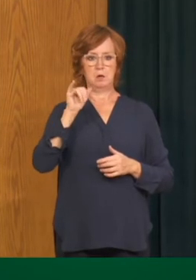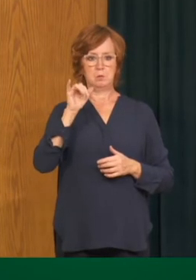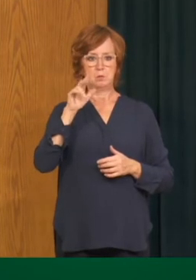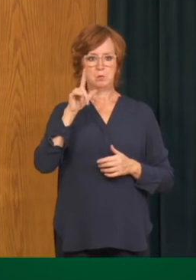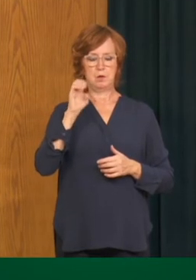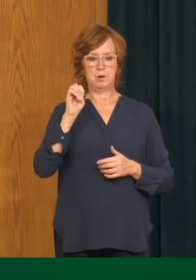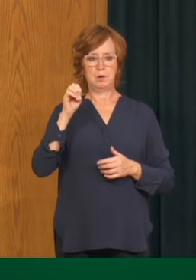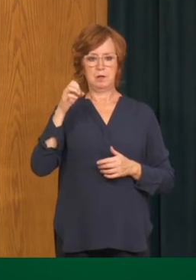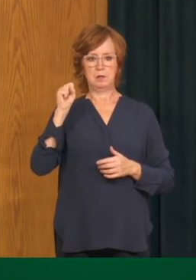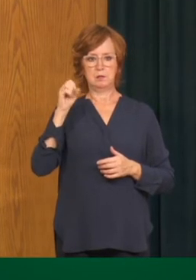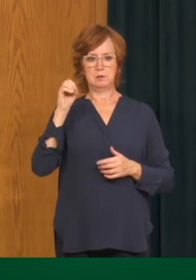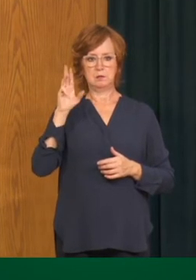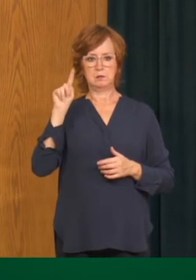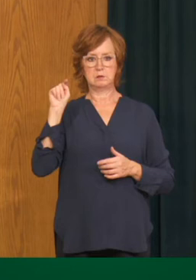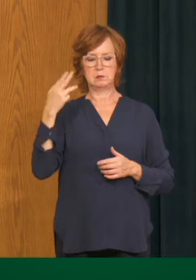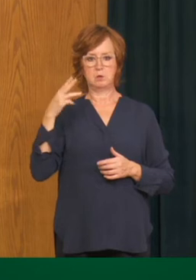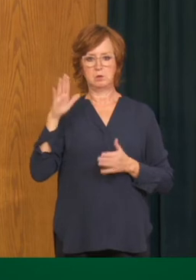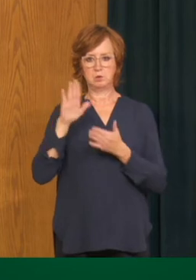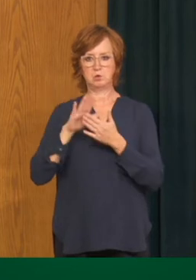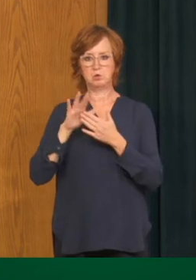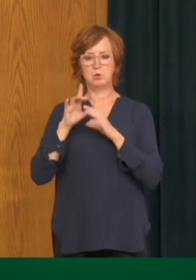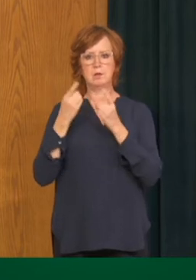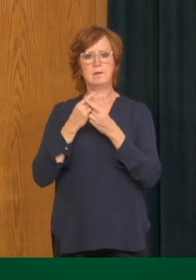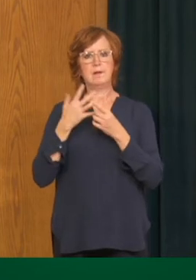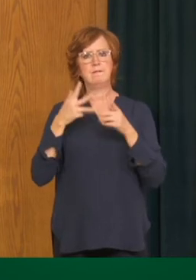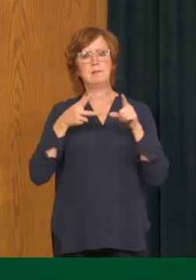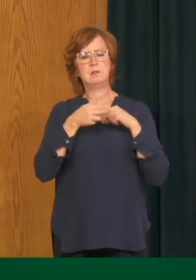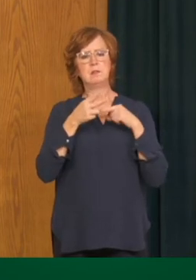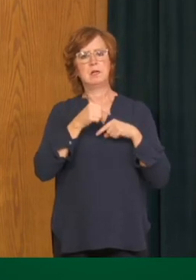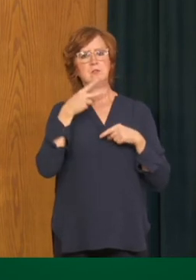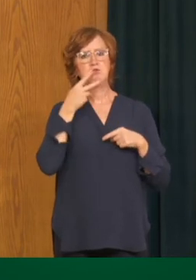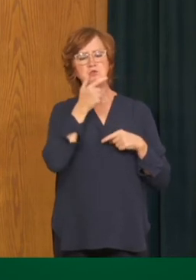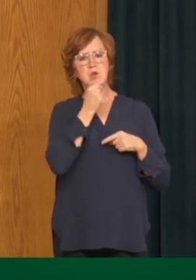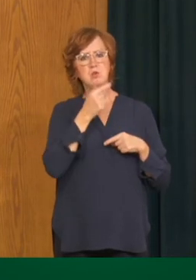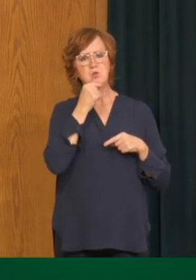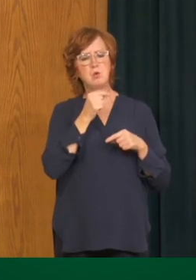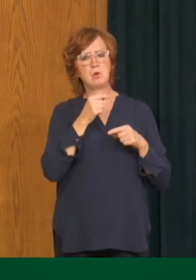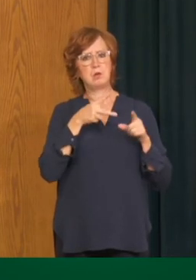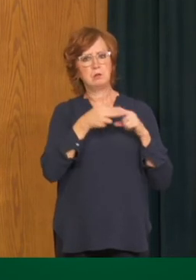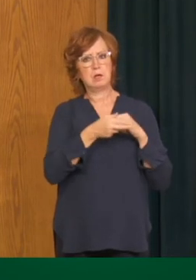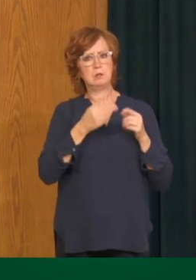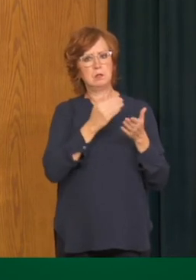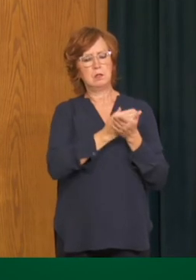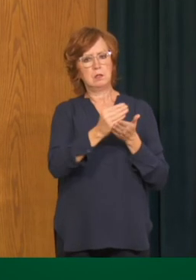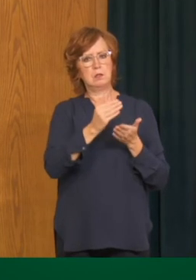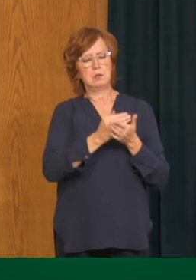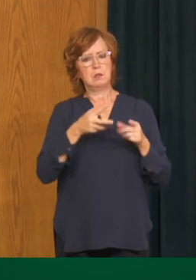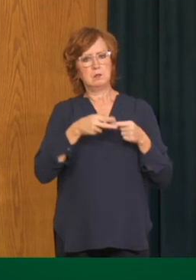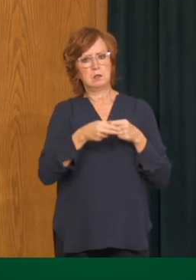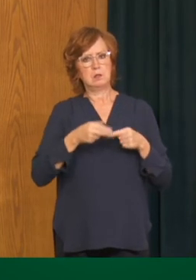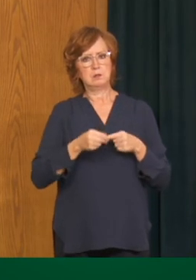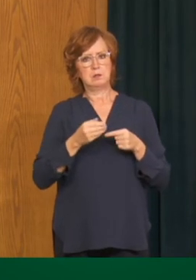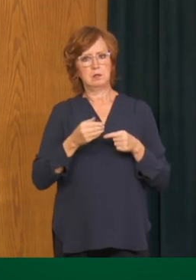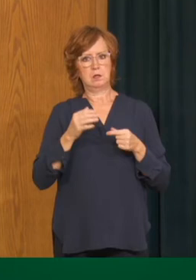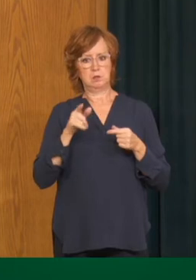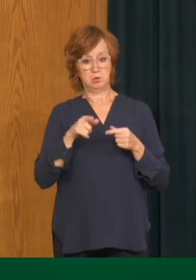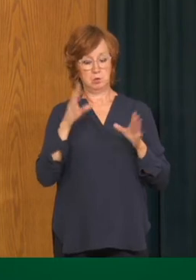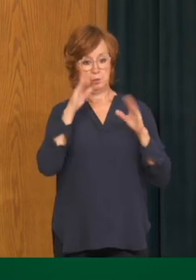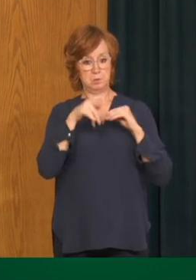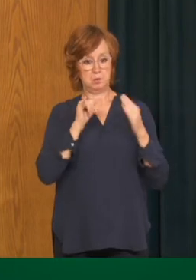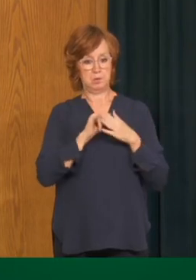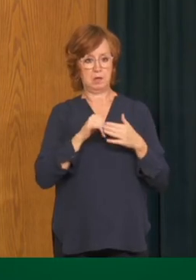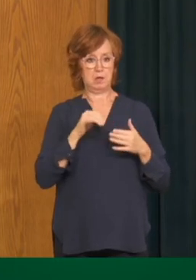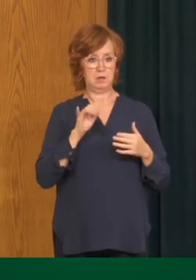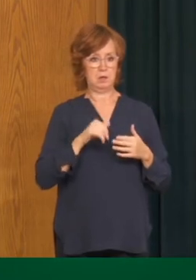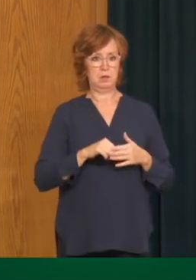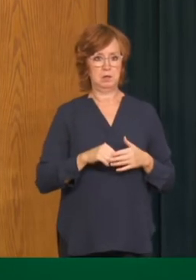cut multiple janitorial positions heading into the school year. How concerned is the province about that happening during a pandemic? I